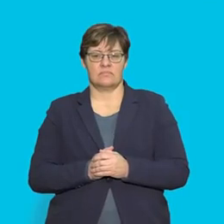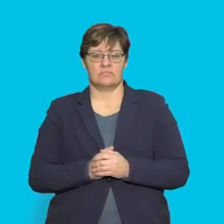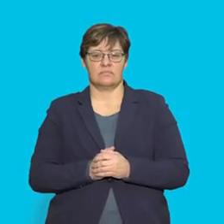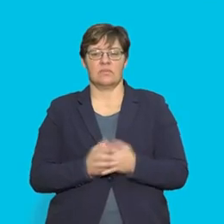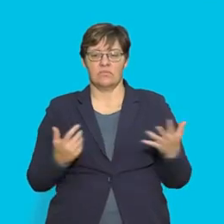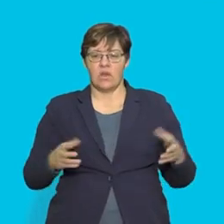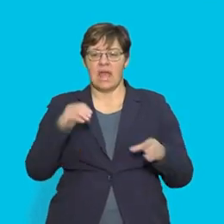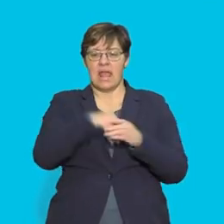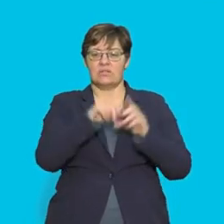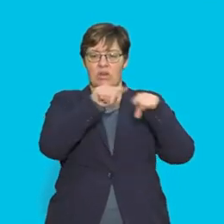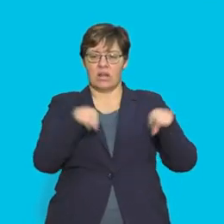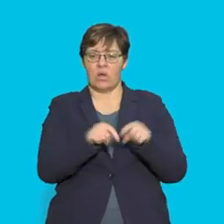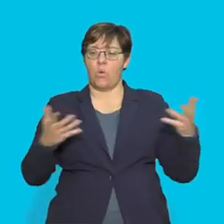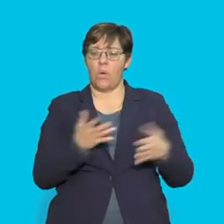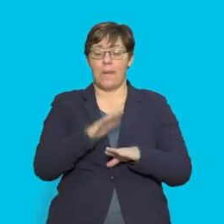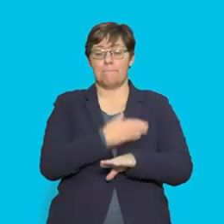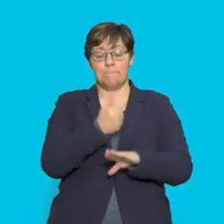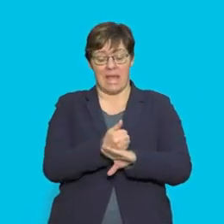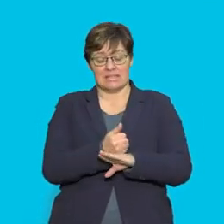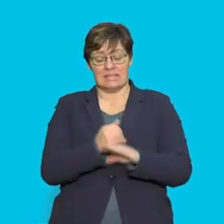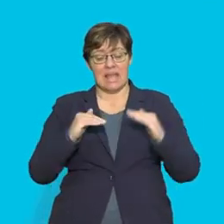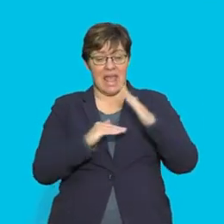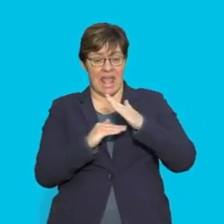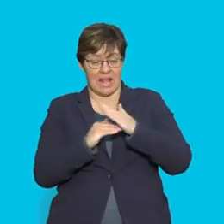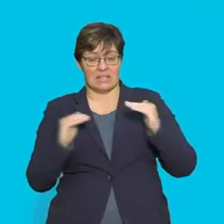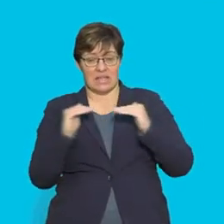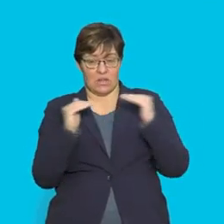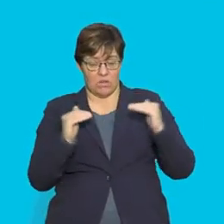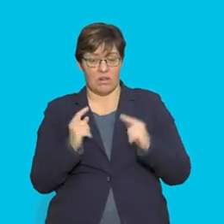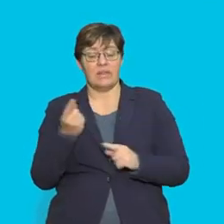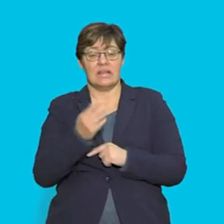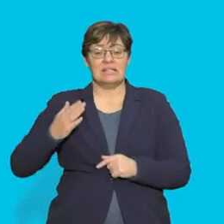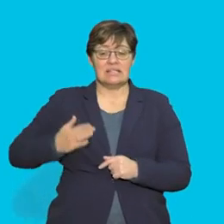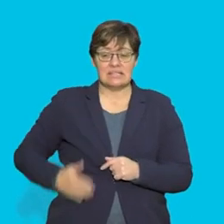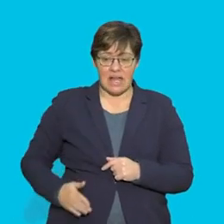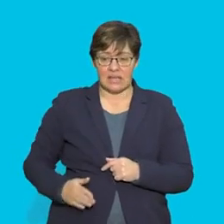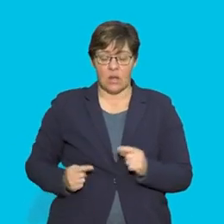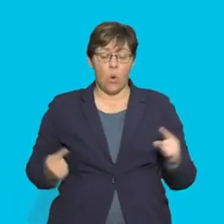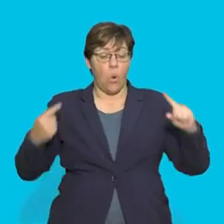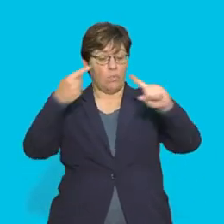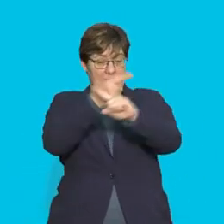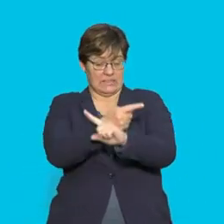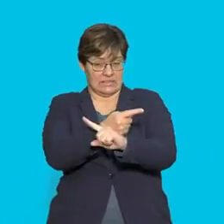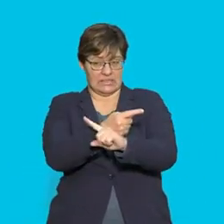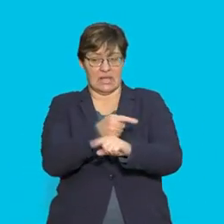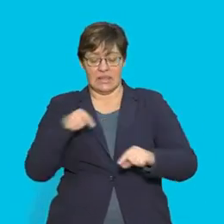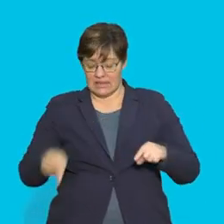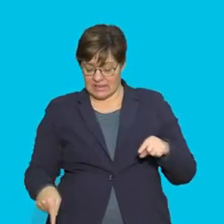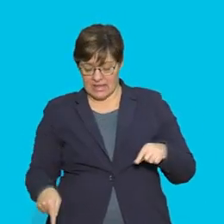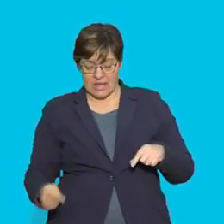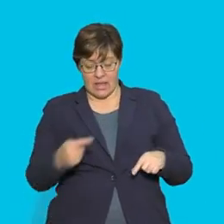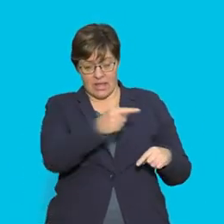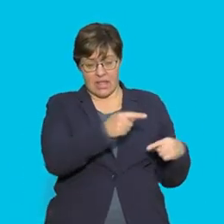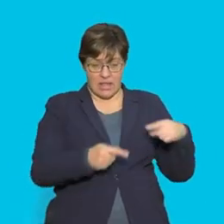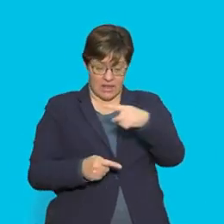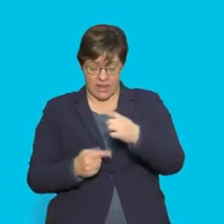Right, so the converse will be in a triangle where the base angles are equal, the sides opposite